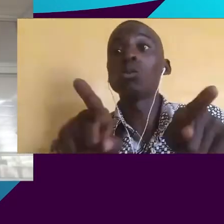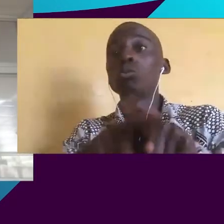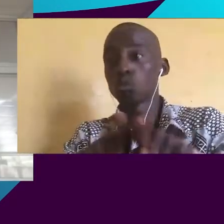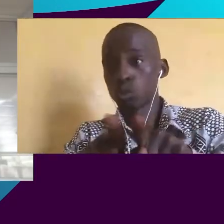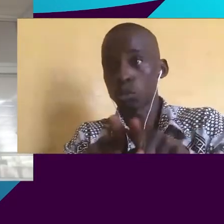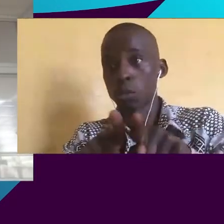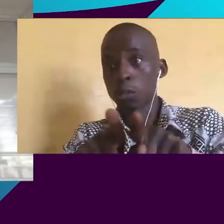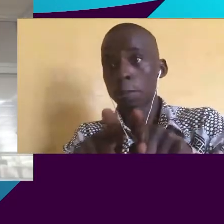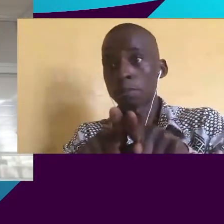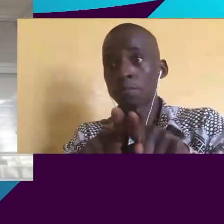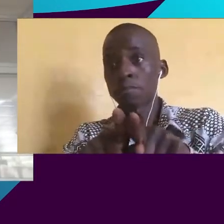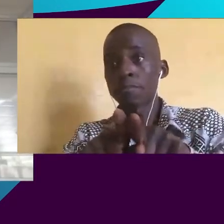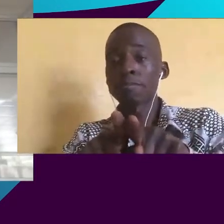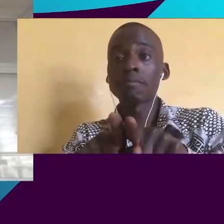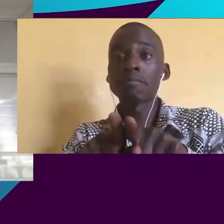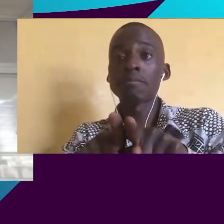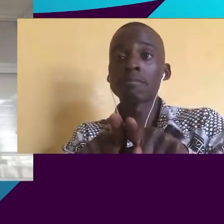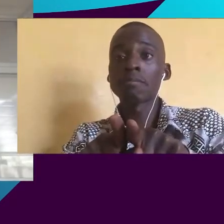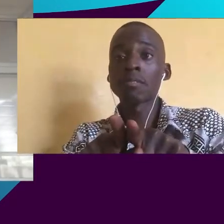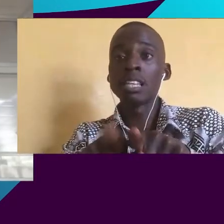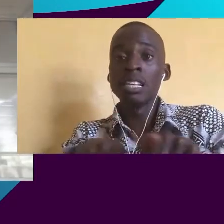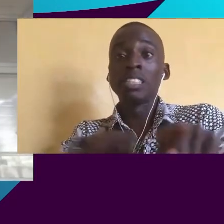also an administrator.